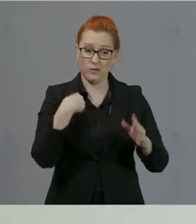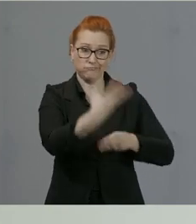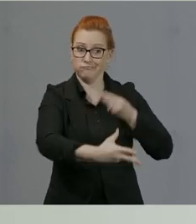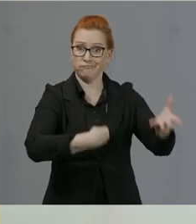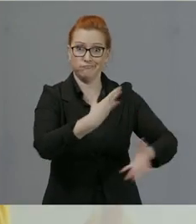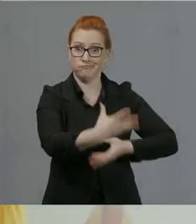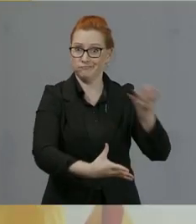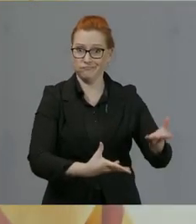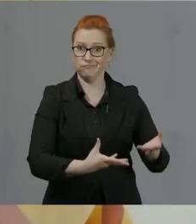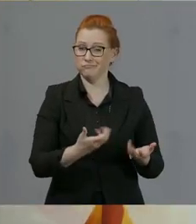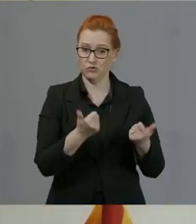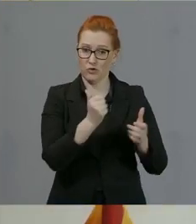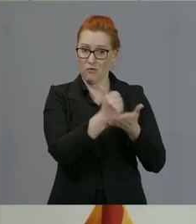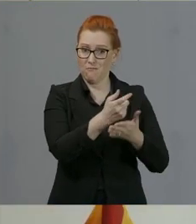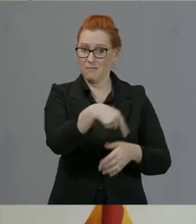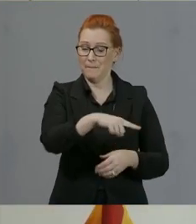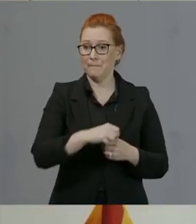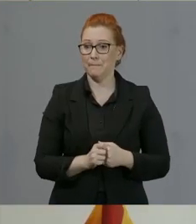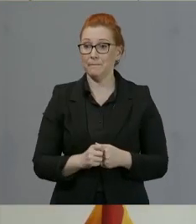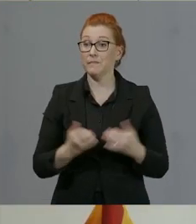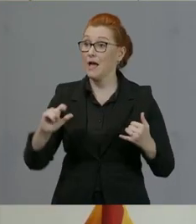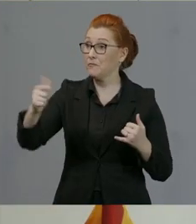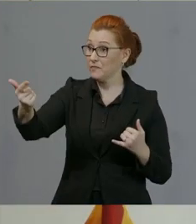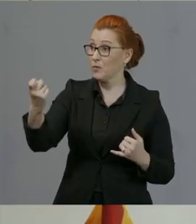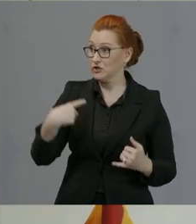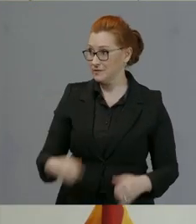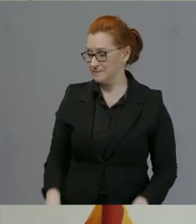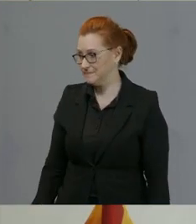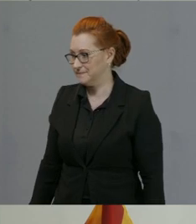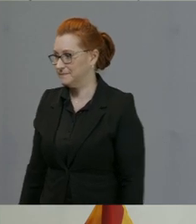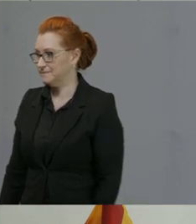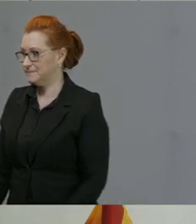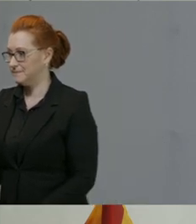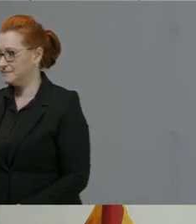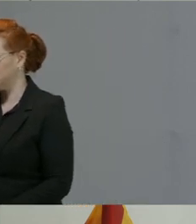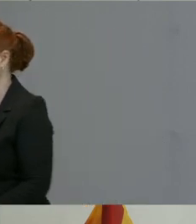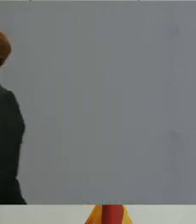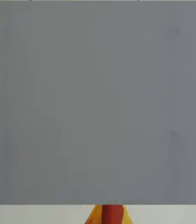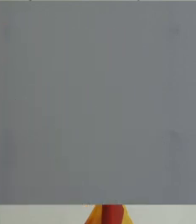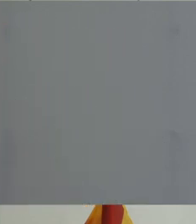much, General McGuire. And now let's go to questions, Patrick. Howie,